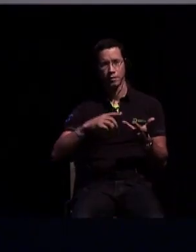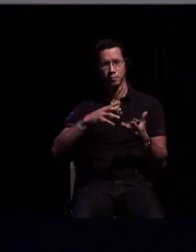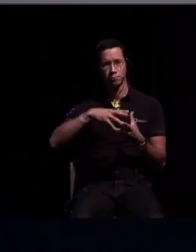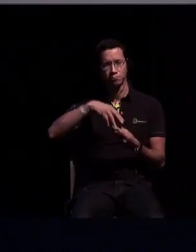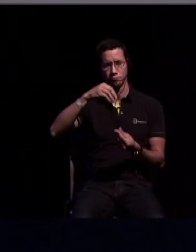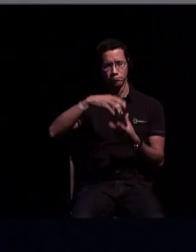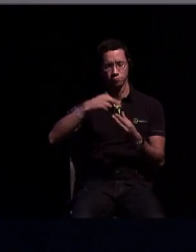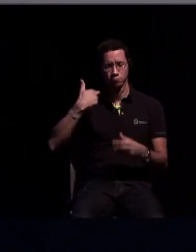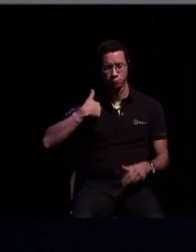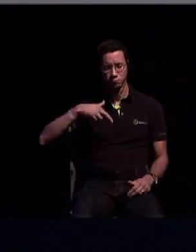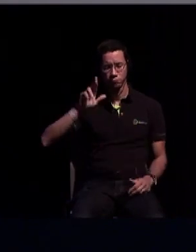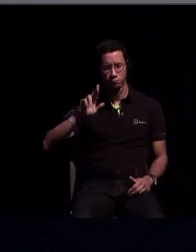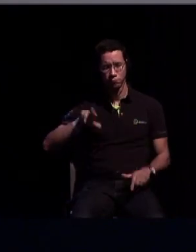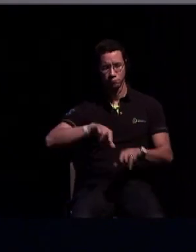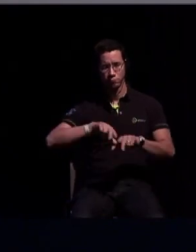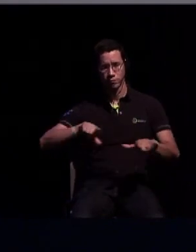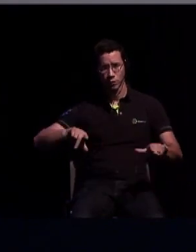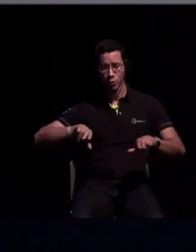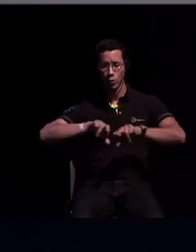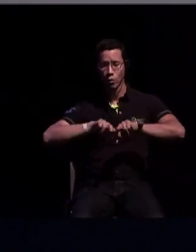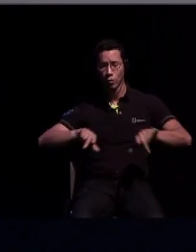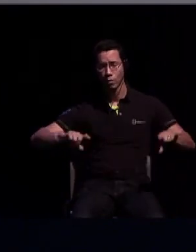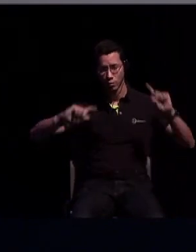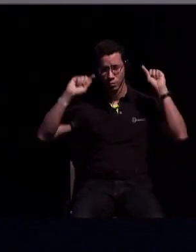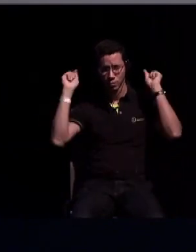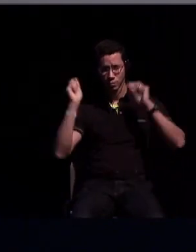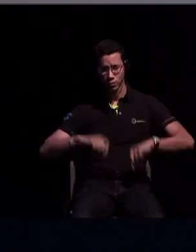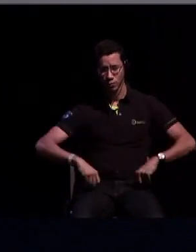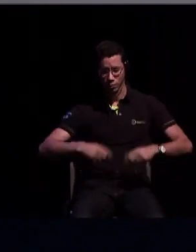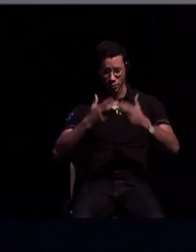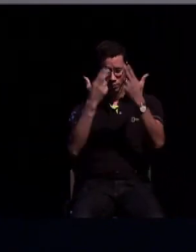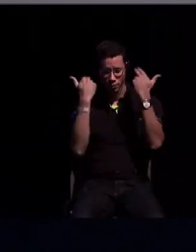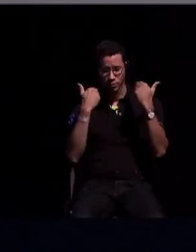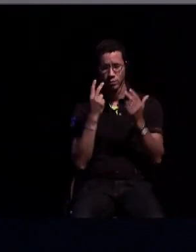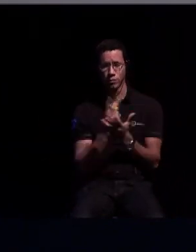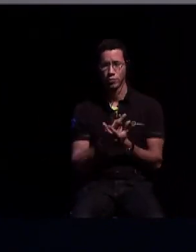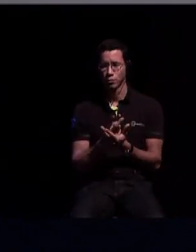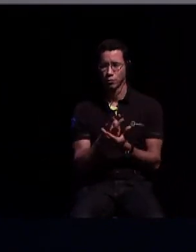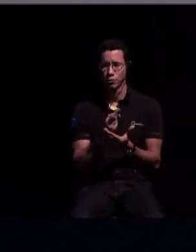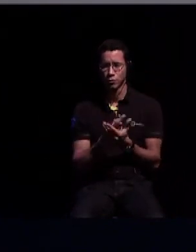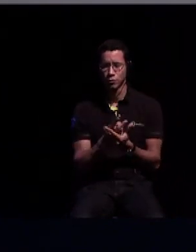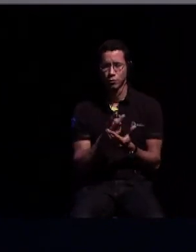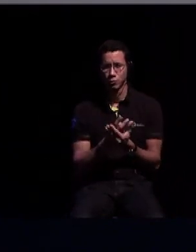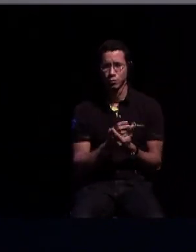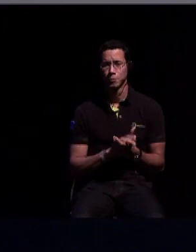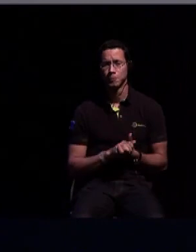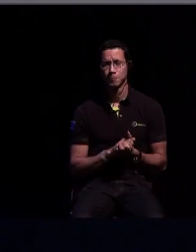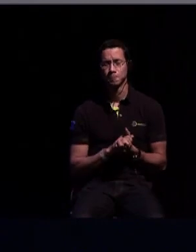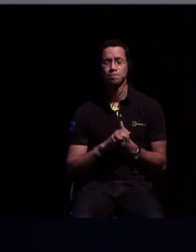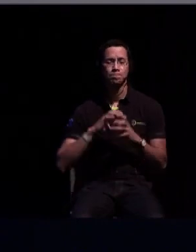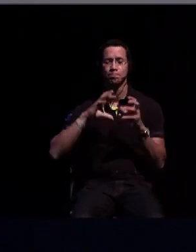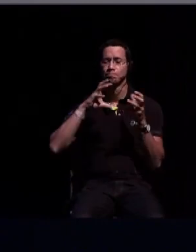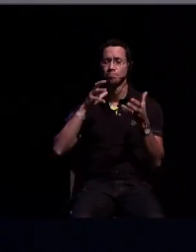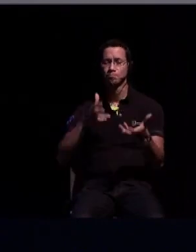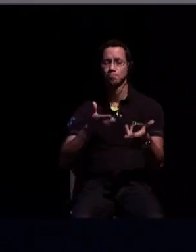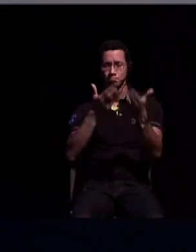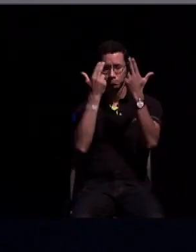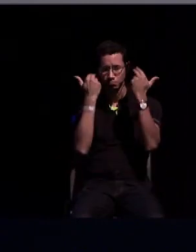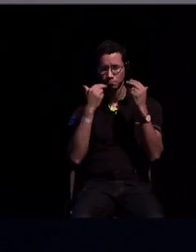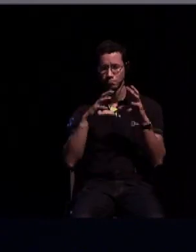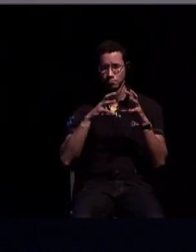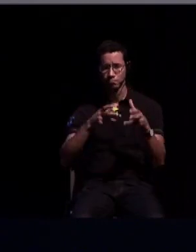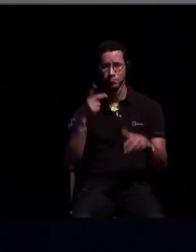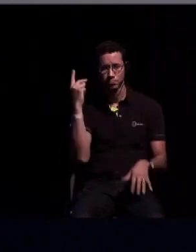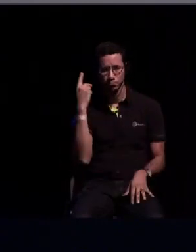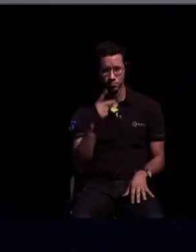that make it possible for the indigenous world to continue. And yet, the indigenous world is under assault around the world. There are conflicts